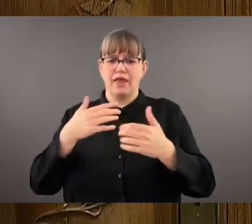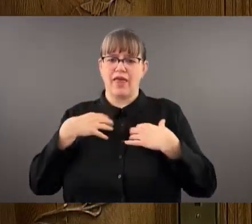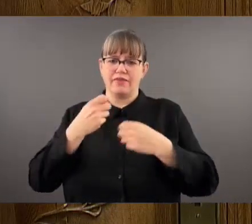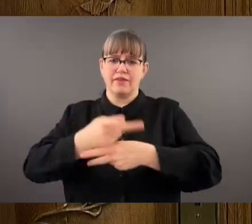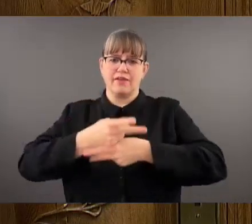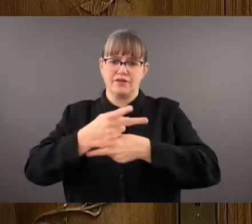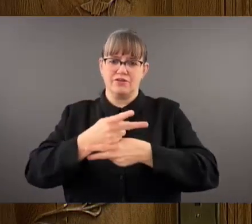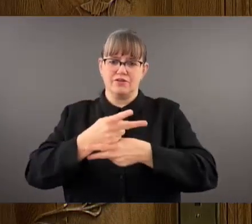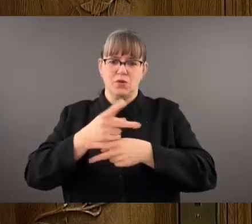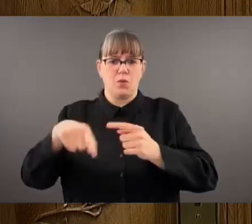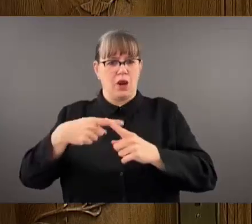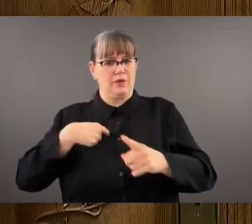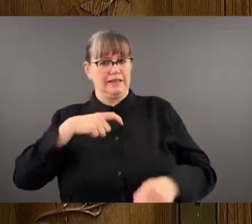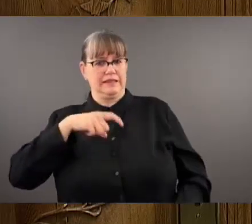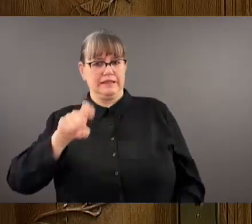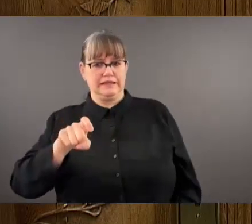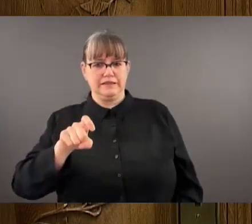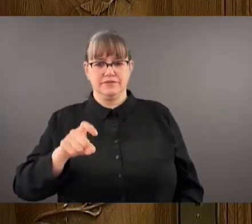Member for